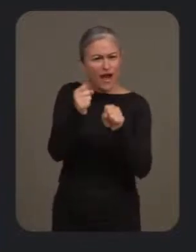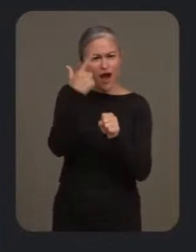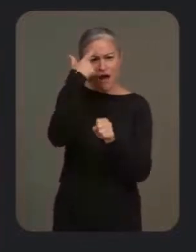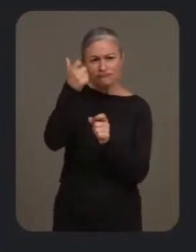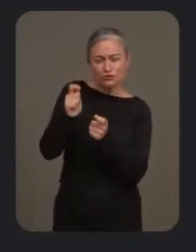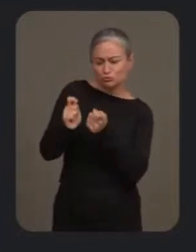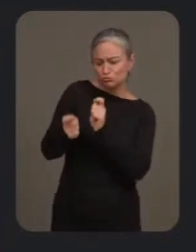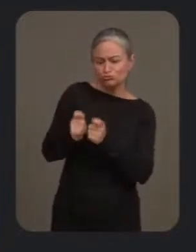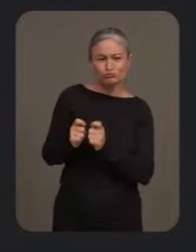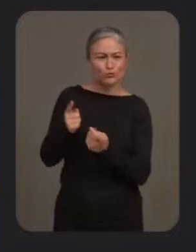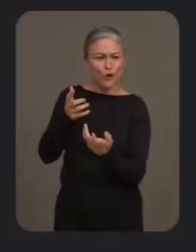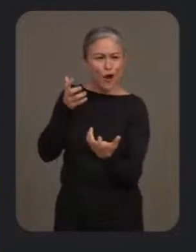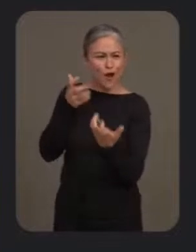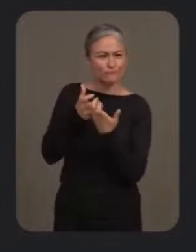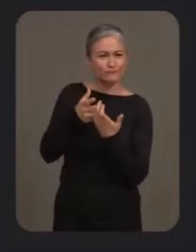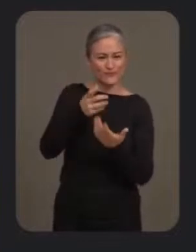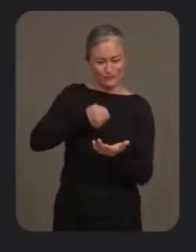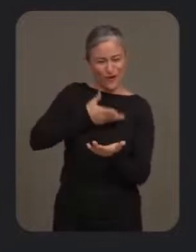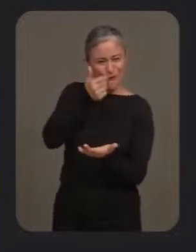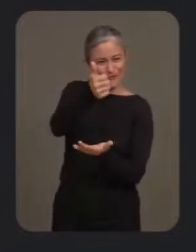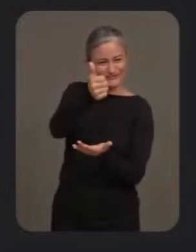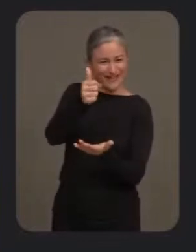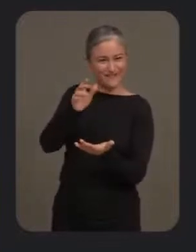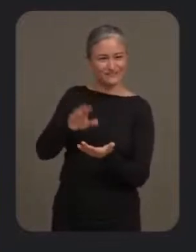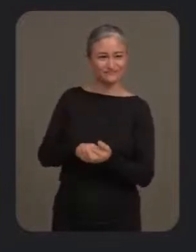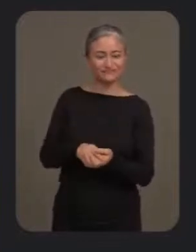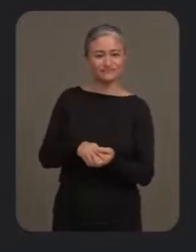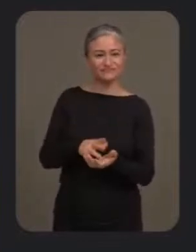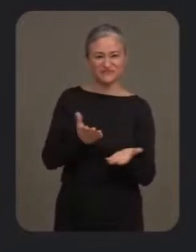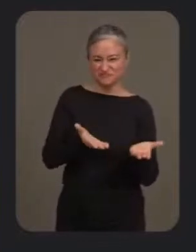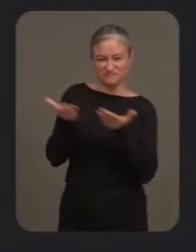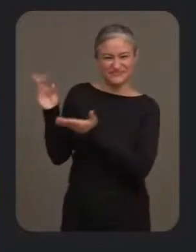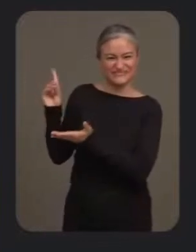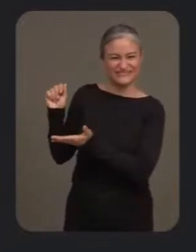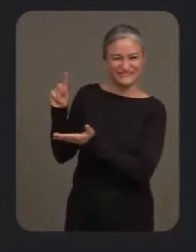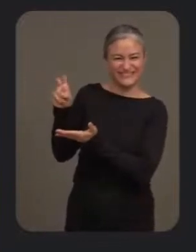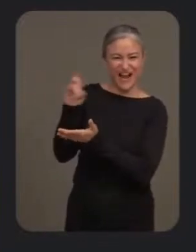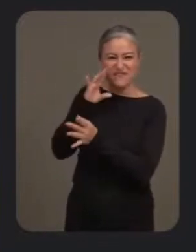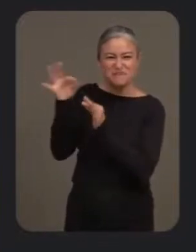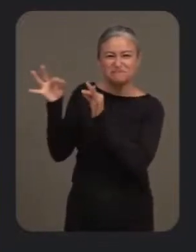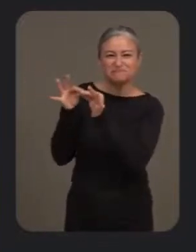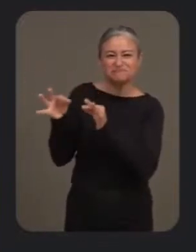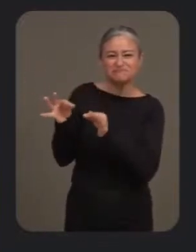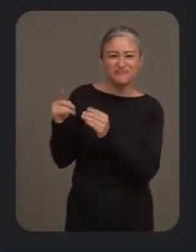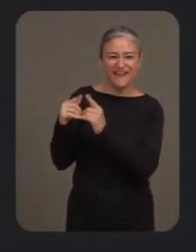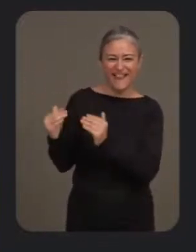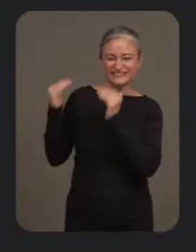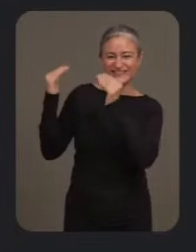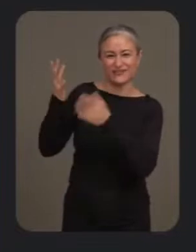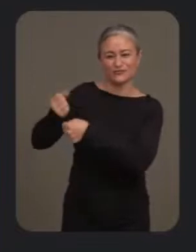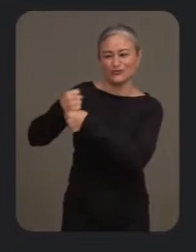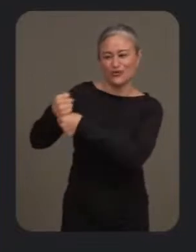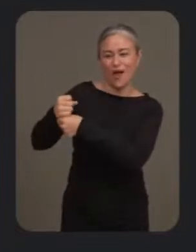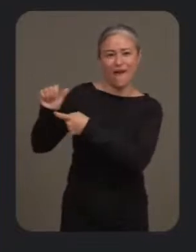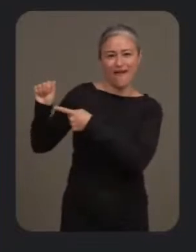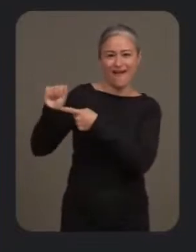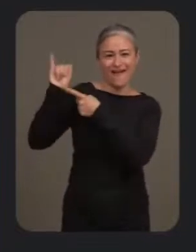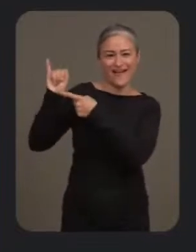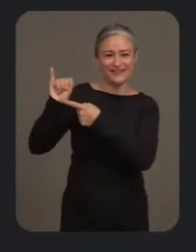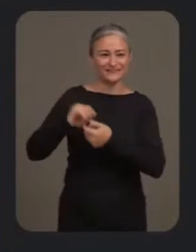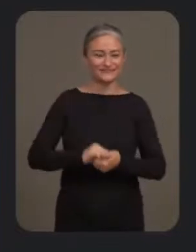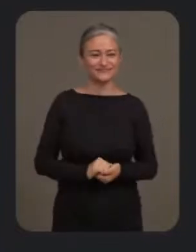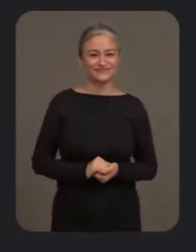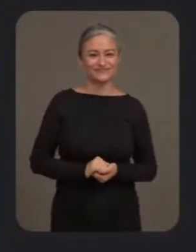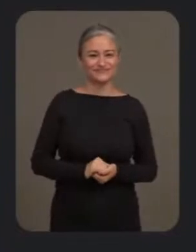their devices and express themselves. Here's Dave to tell you how we're taking this to the next level with generative AI.